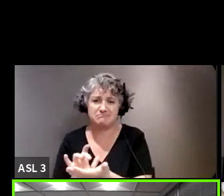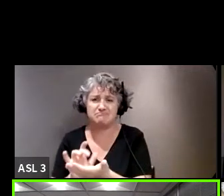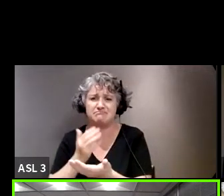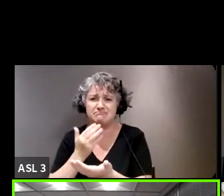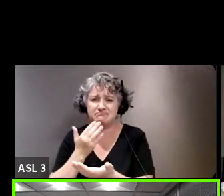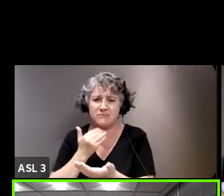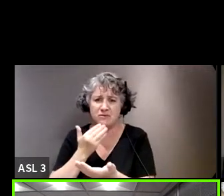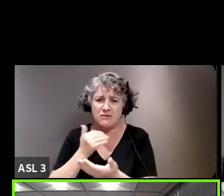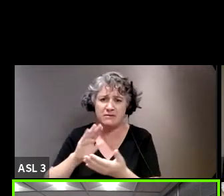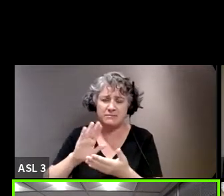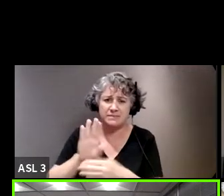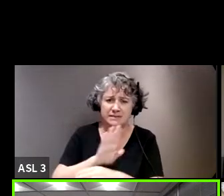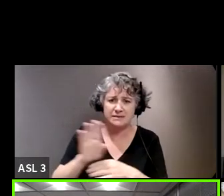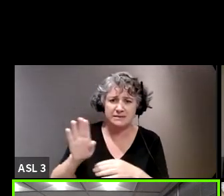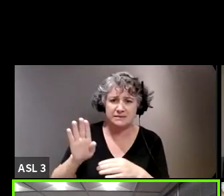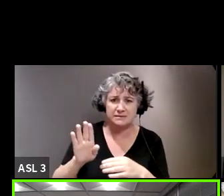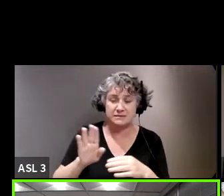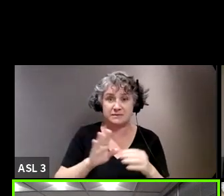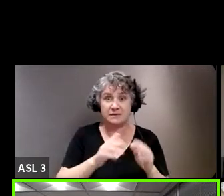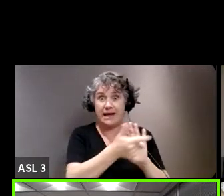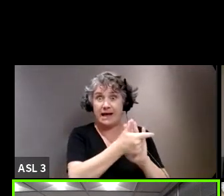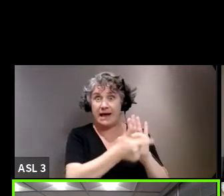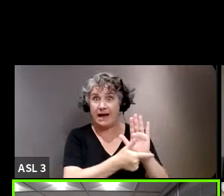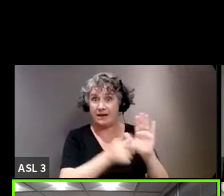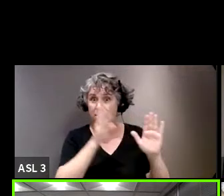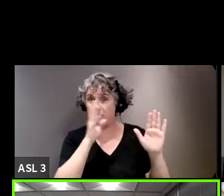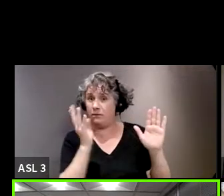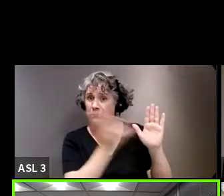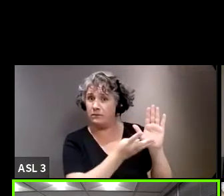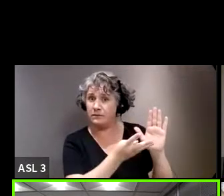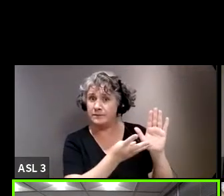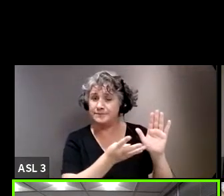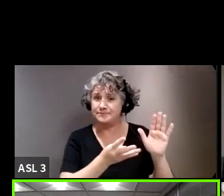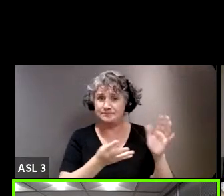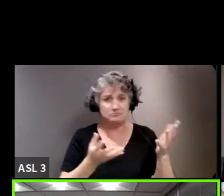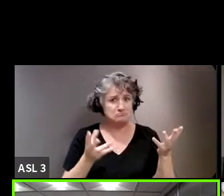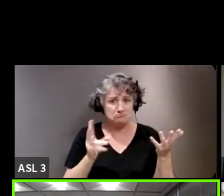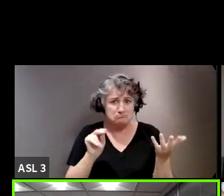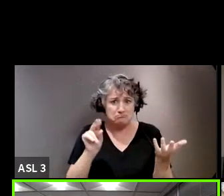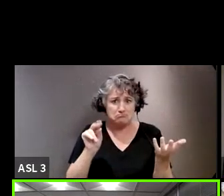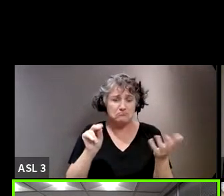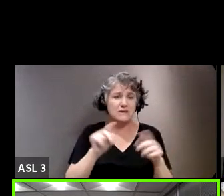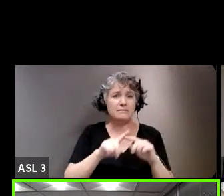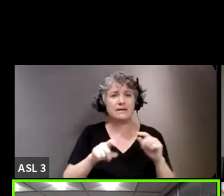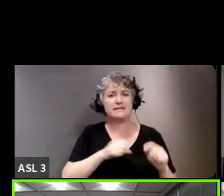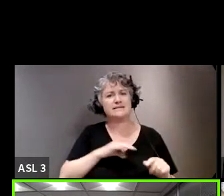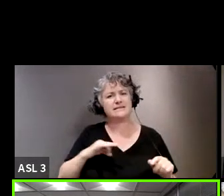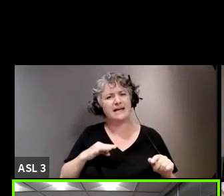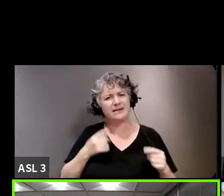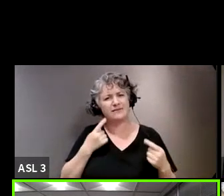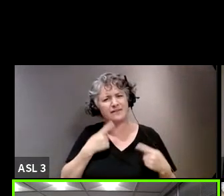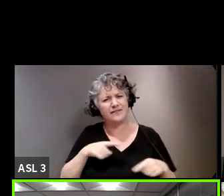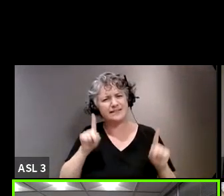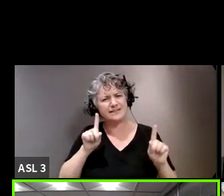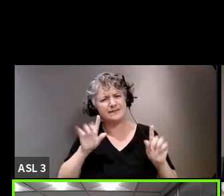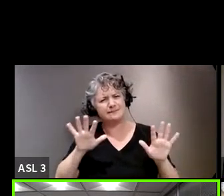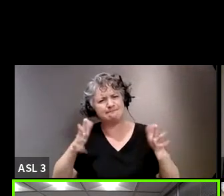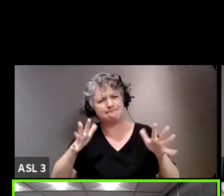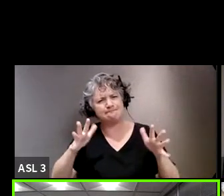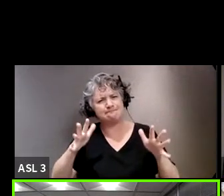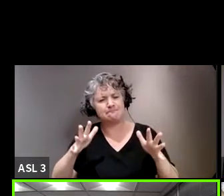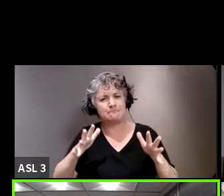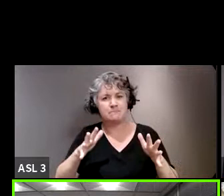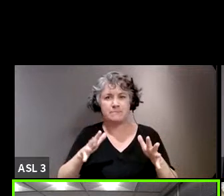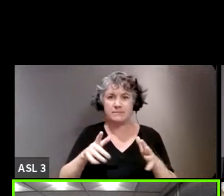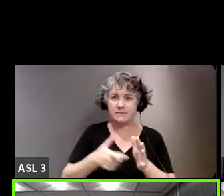non-compliance with the act or non-compliance with the standards and regulations we're just not staffing an effective and needed resource to